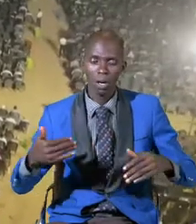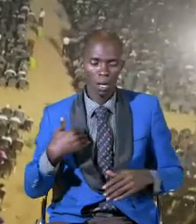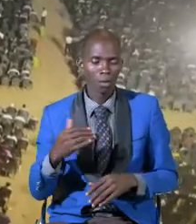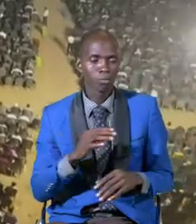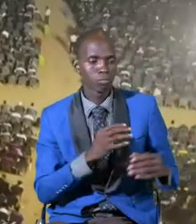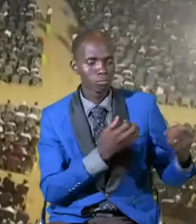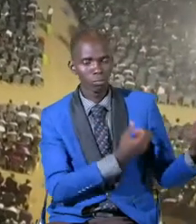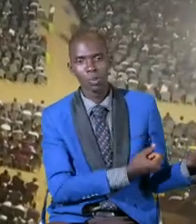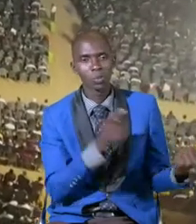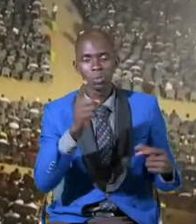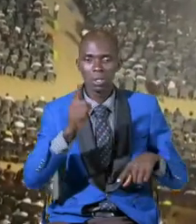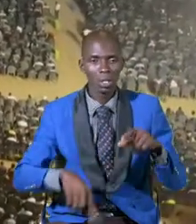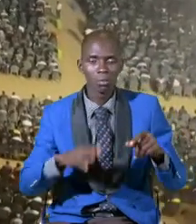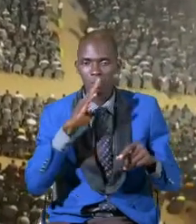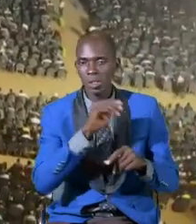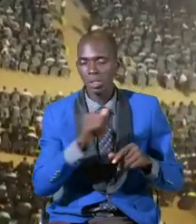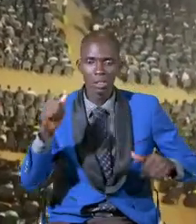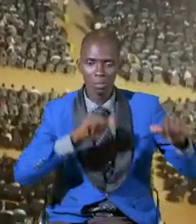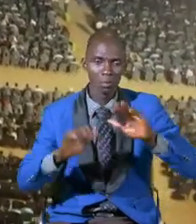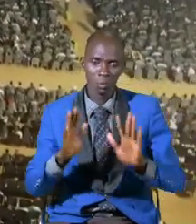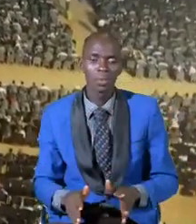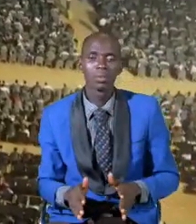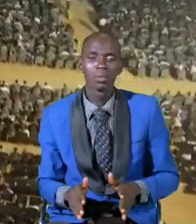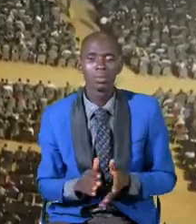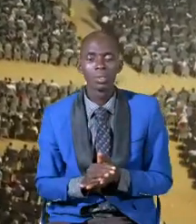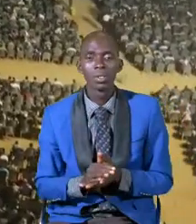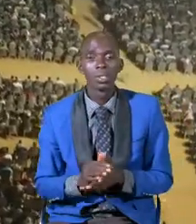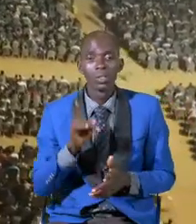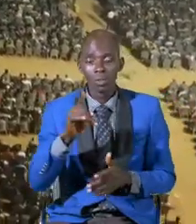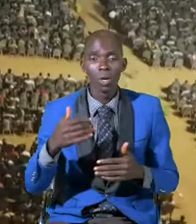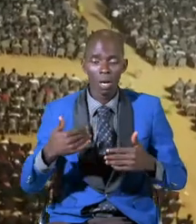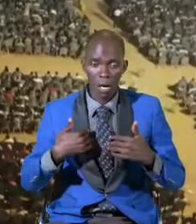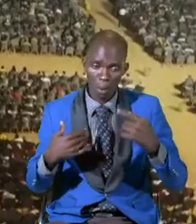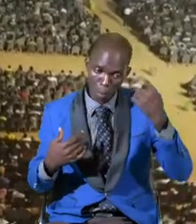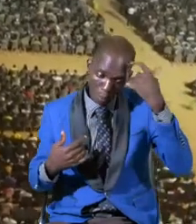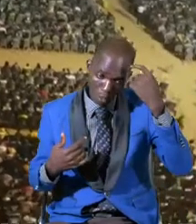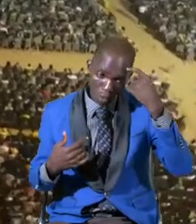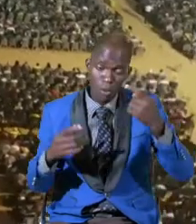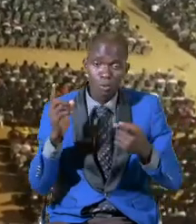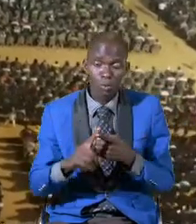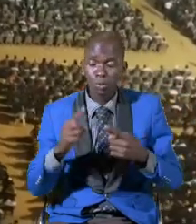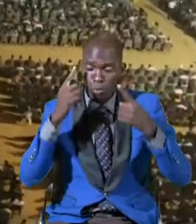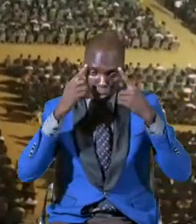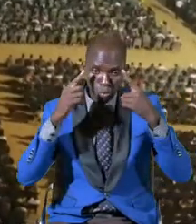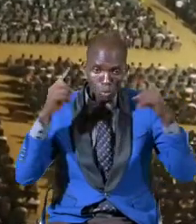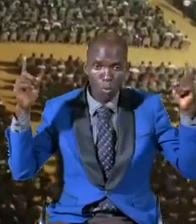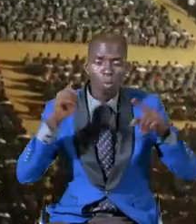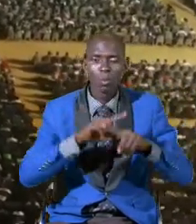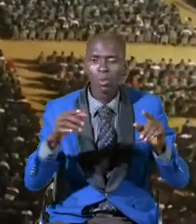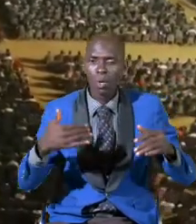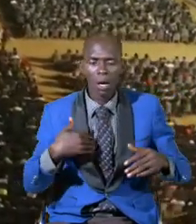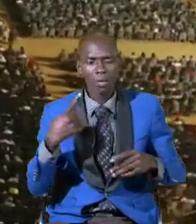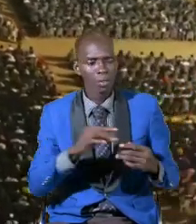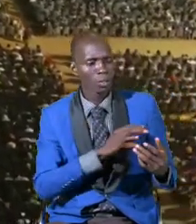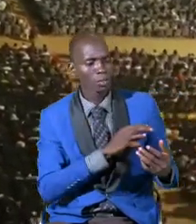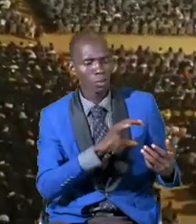dramatist. I have brain to be a scholar, but I don't have courage to pursue. You'll never be